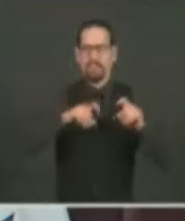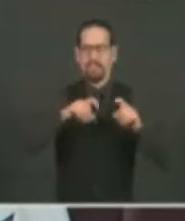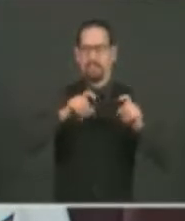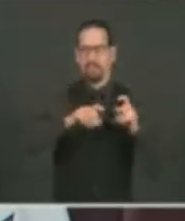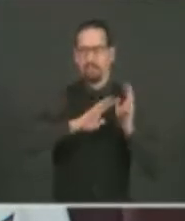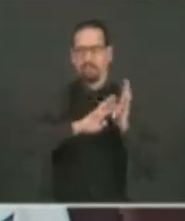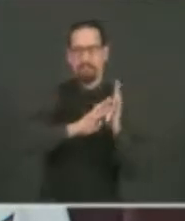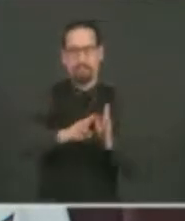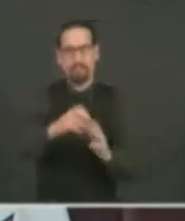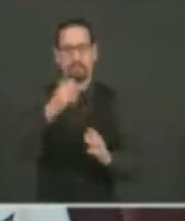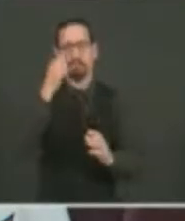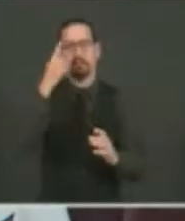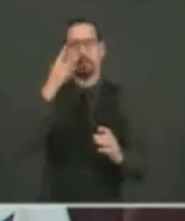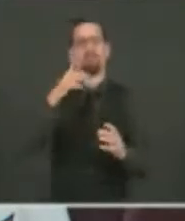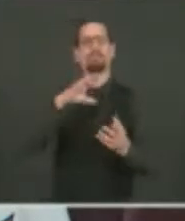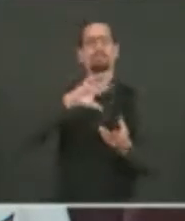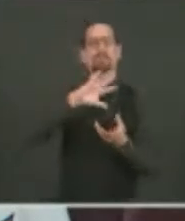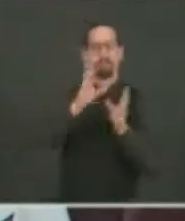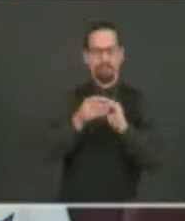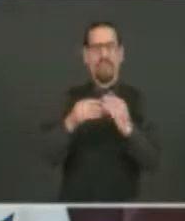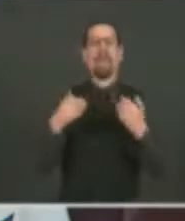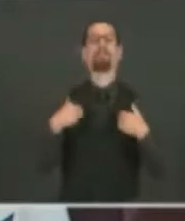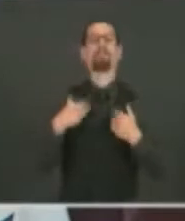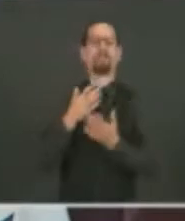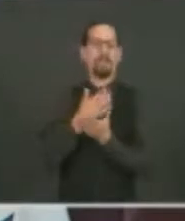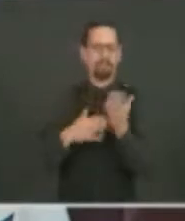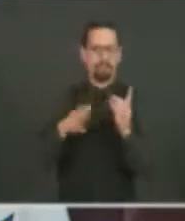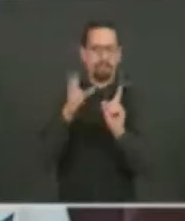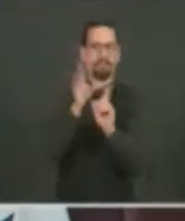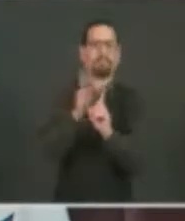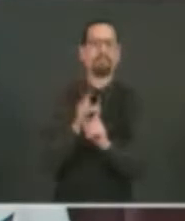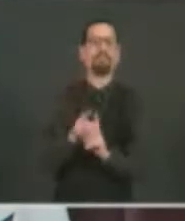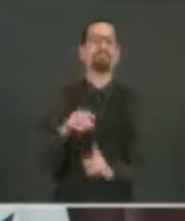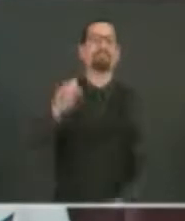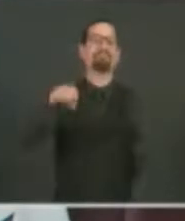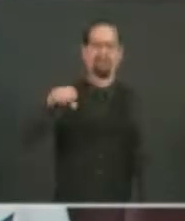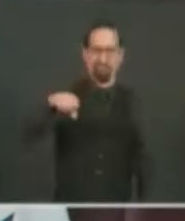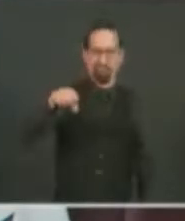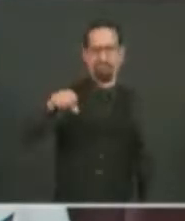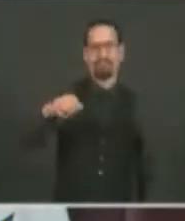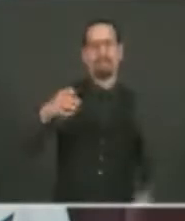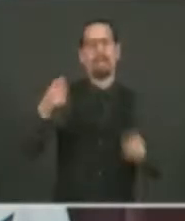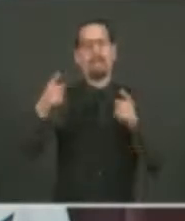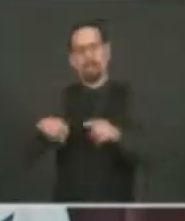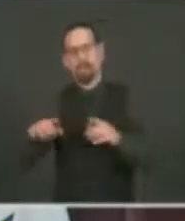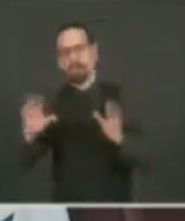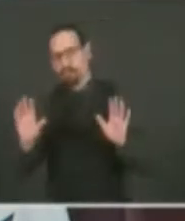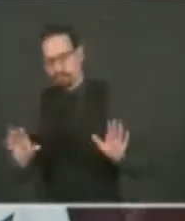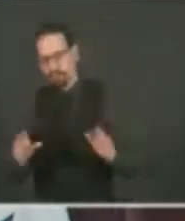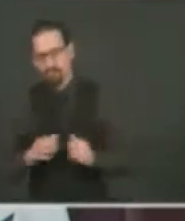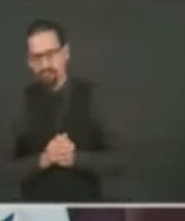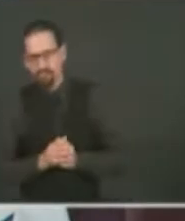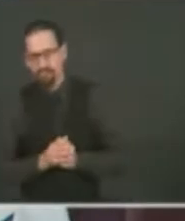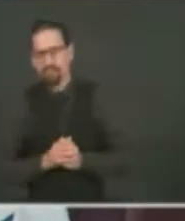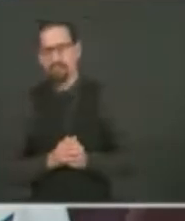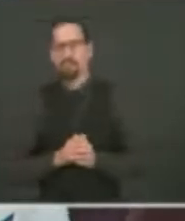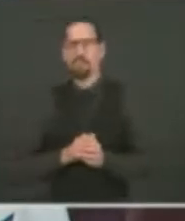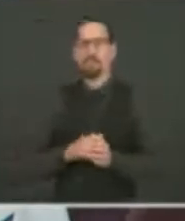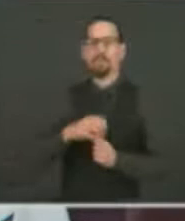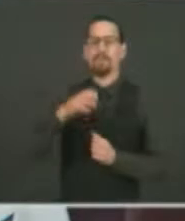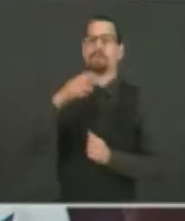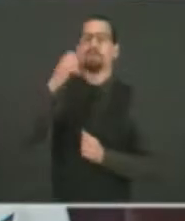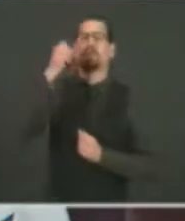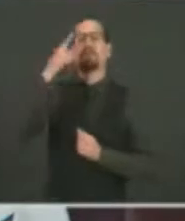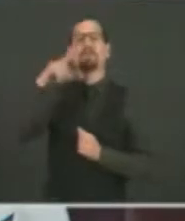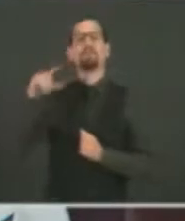all students. So all students on and off campus at PC have been directed to stay at home, stay-at-home order.